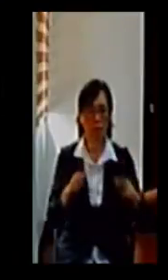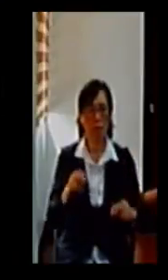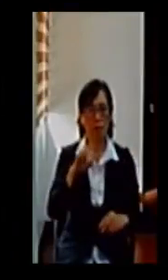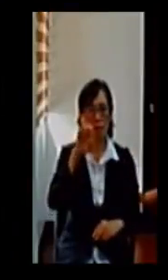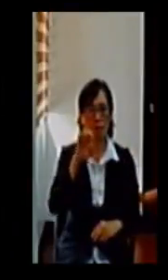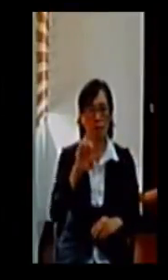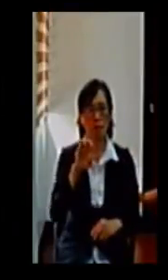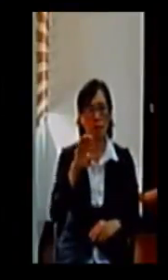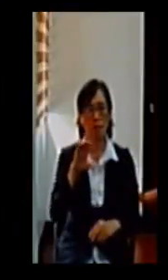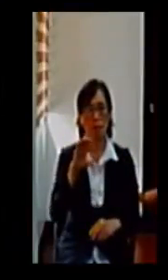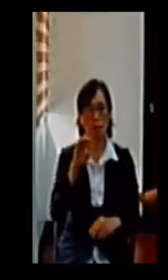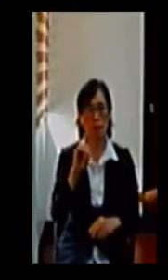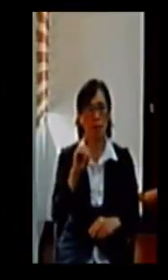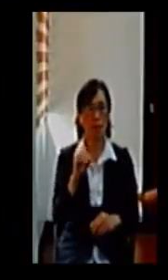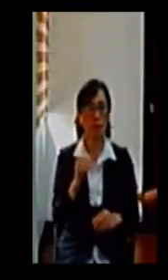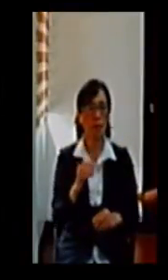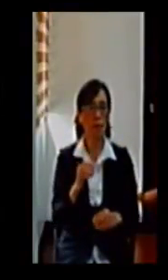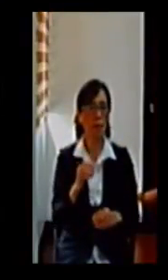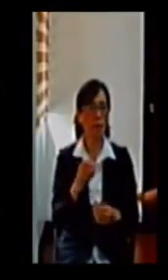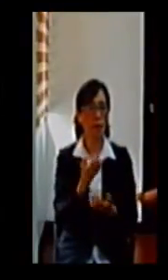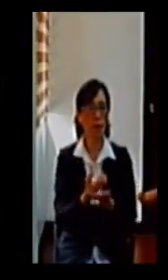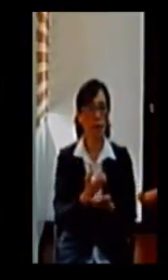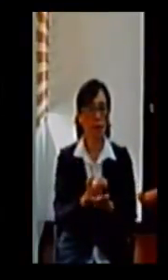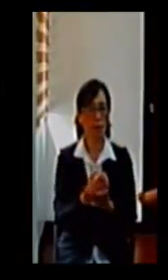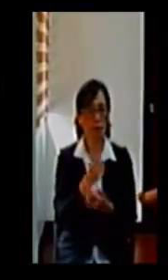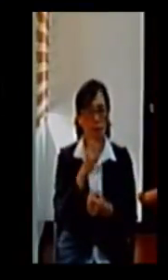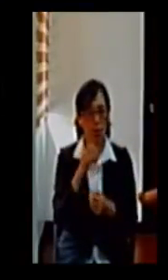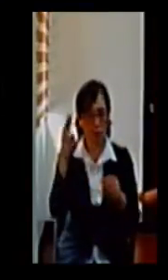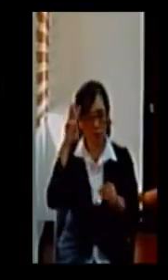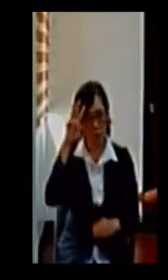also fuel. So I'm wondering,